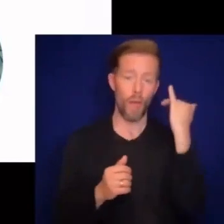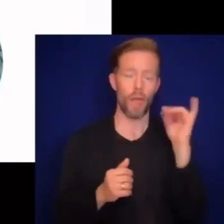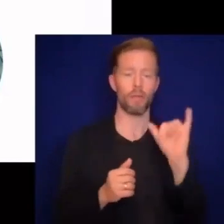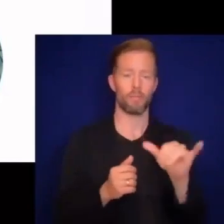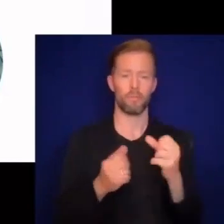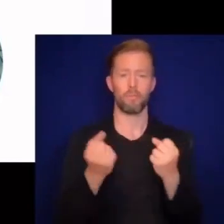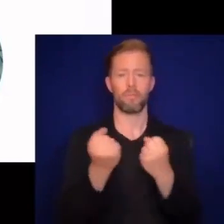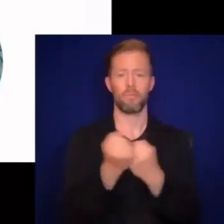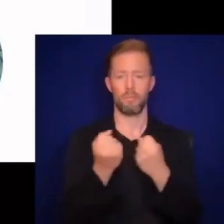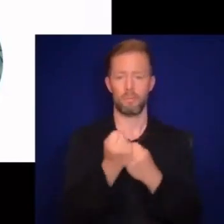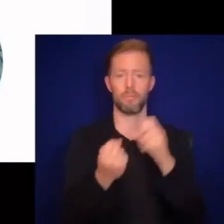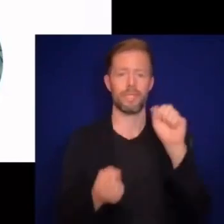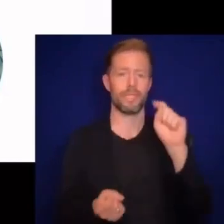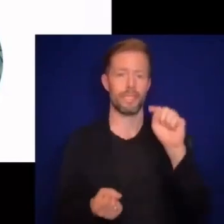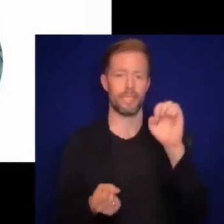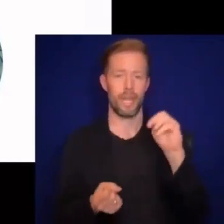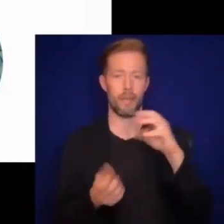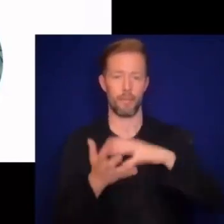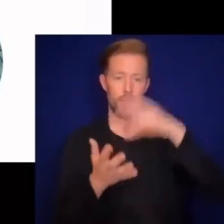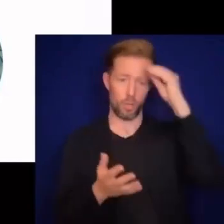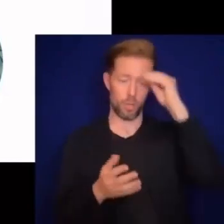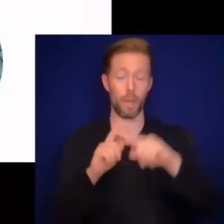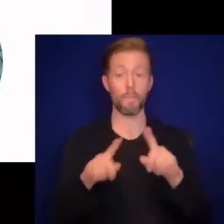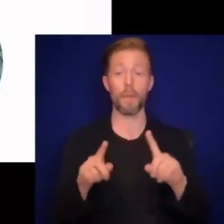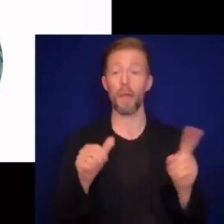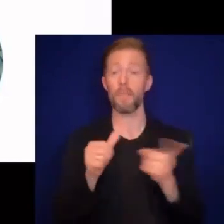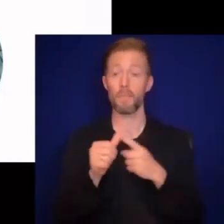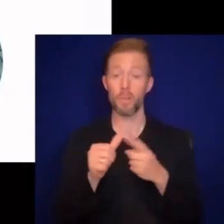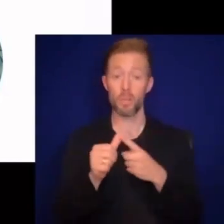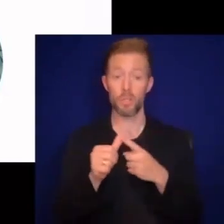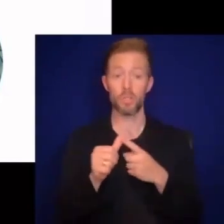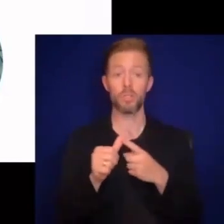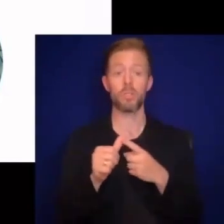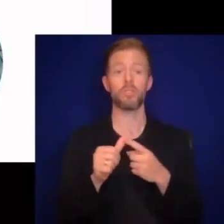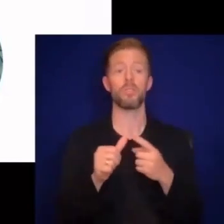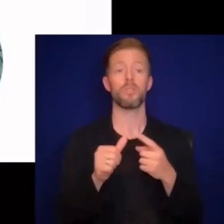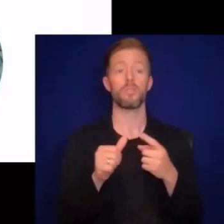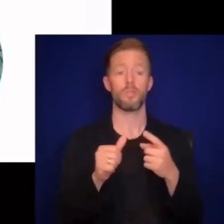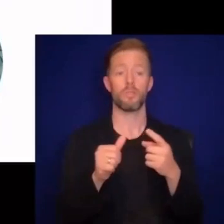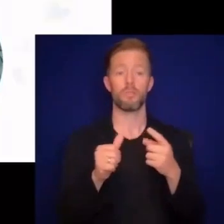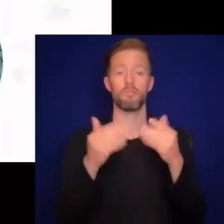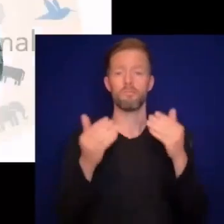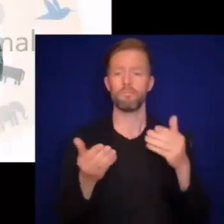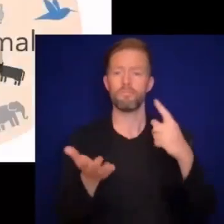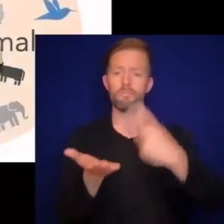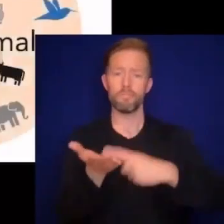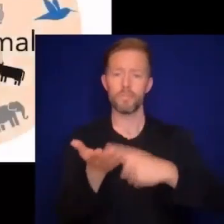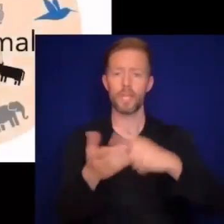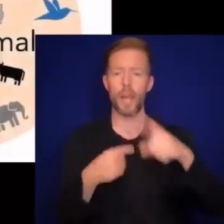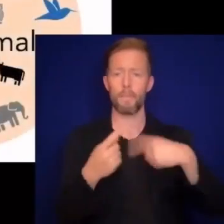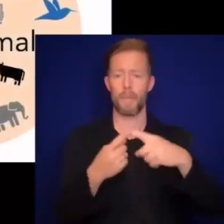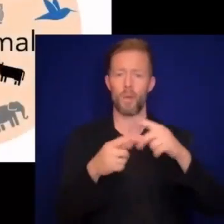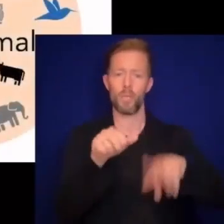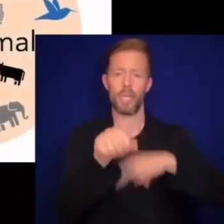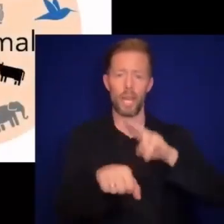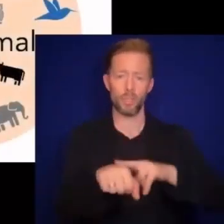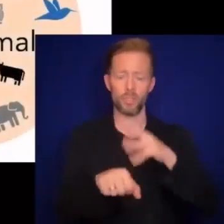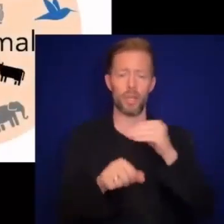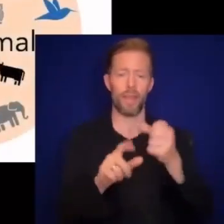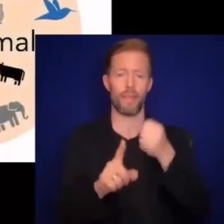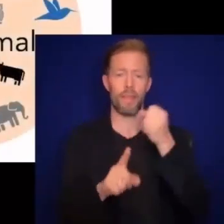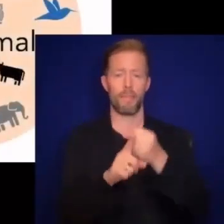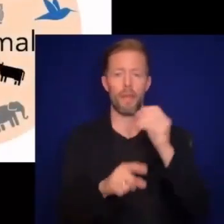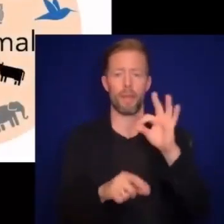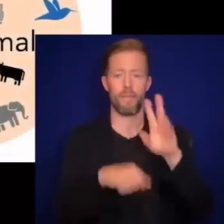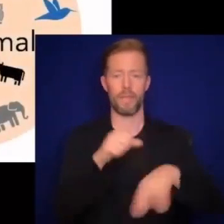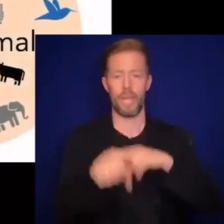they support STEM learning. But first, let's talk a little bit about nature and the